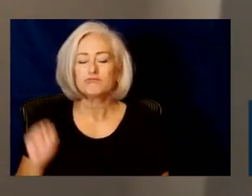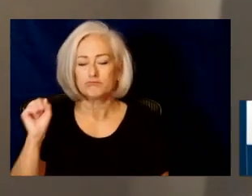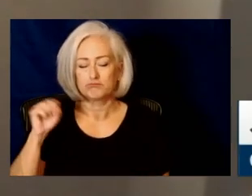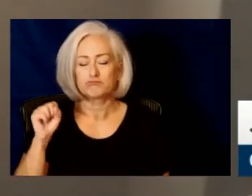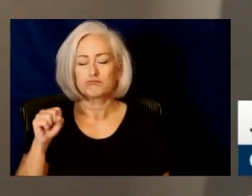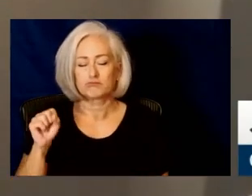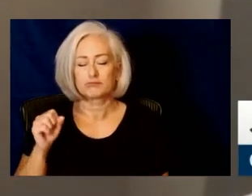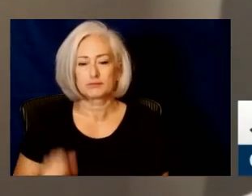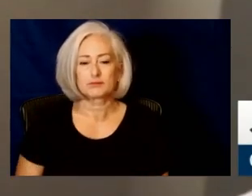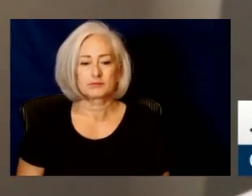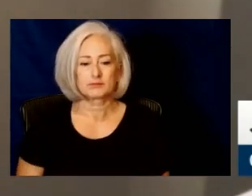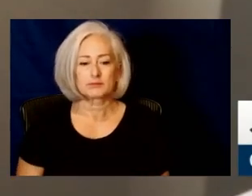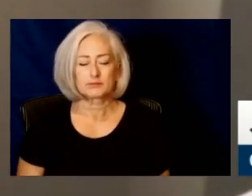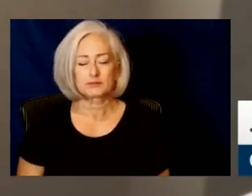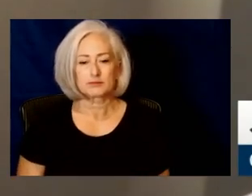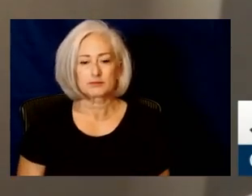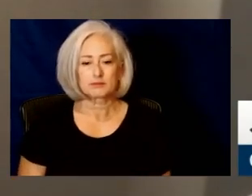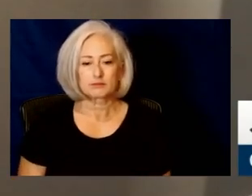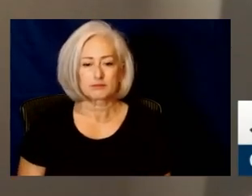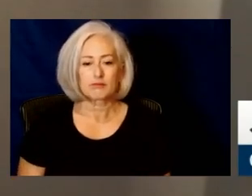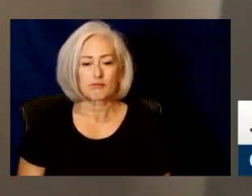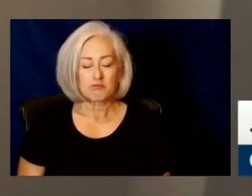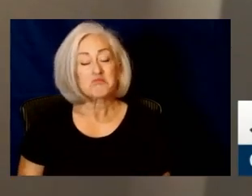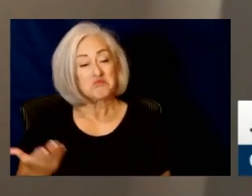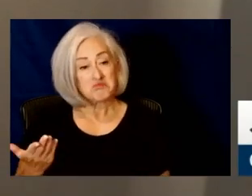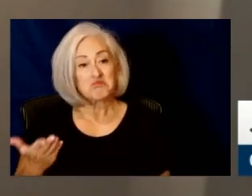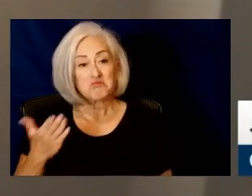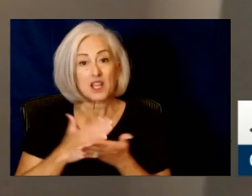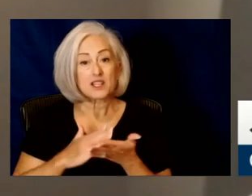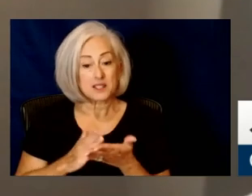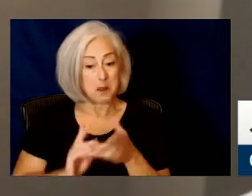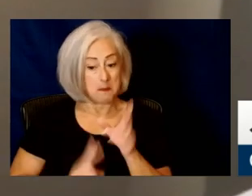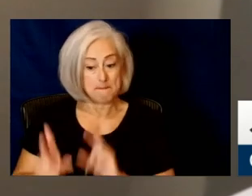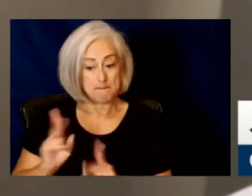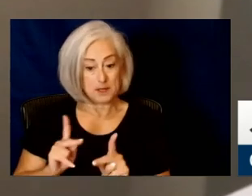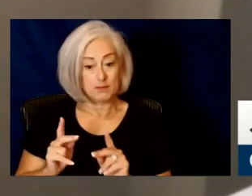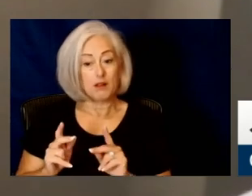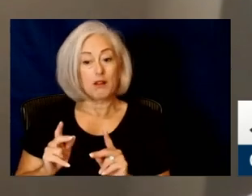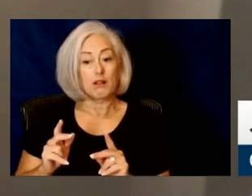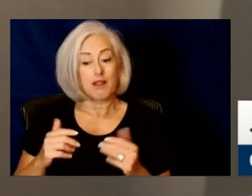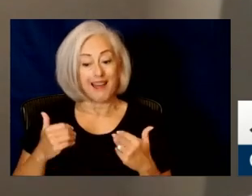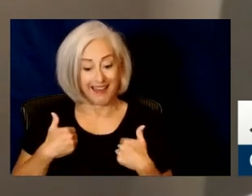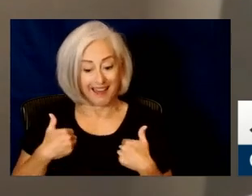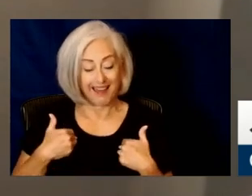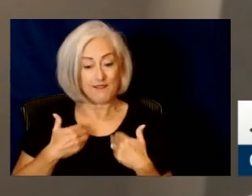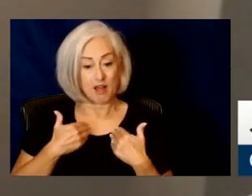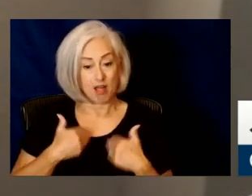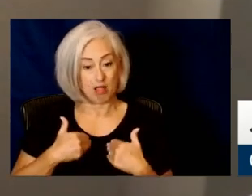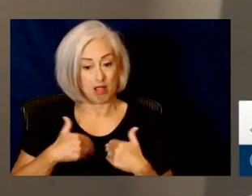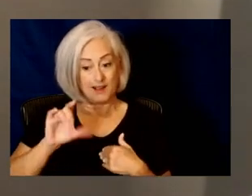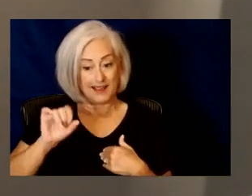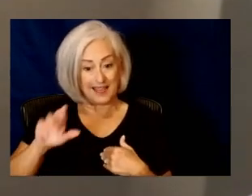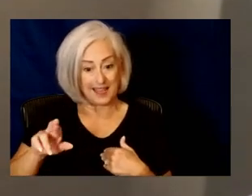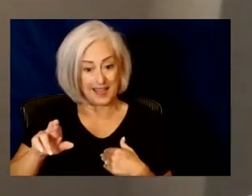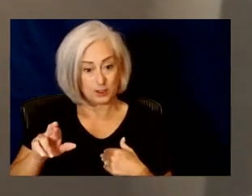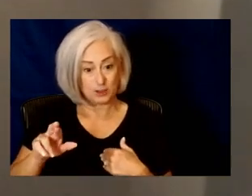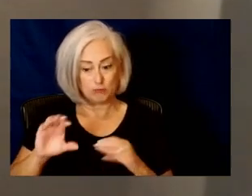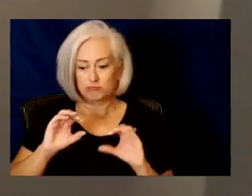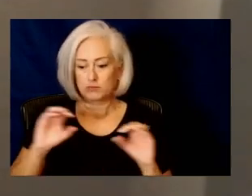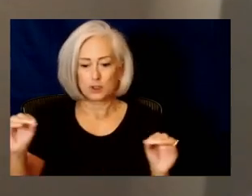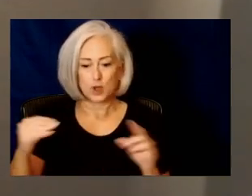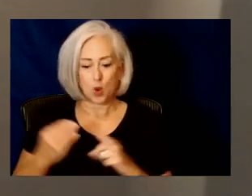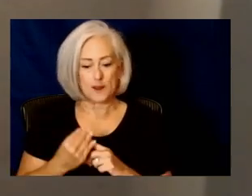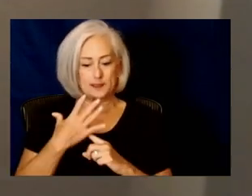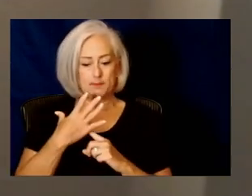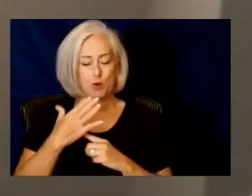There is you know, definitely some individuals who are diagnosed with lung cancer who don't have any clear exposure risk that we